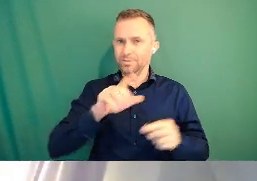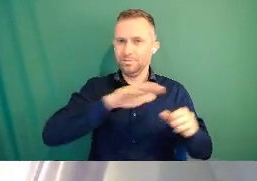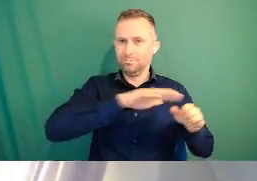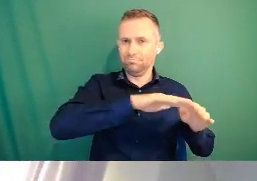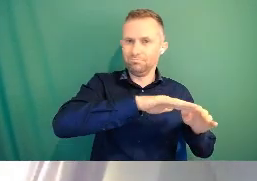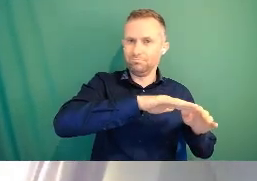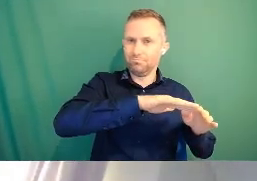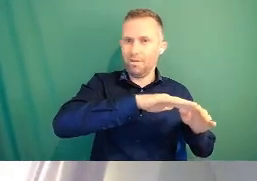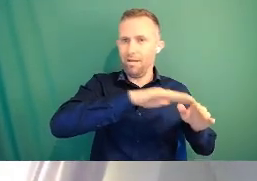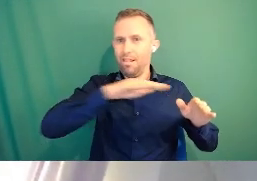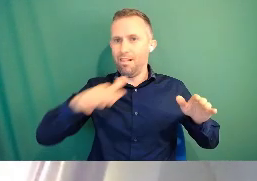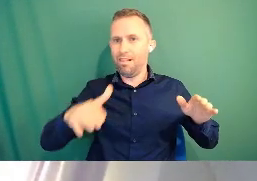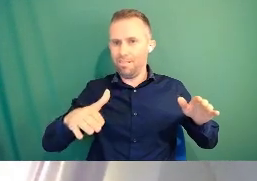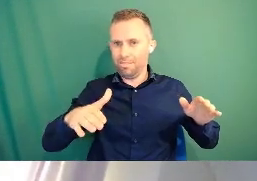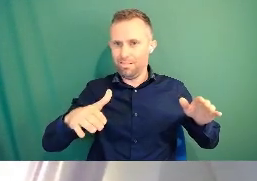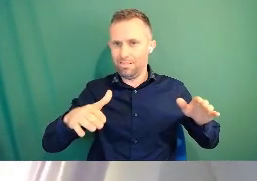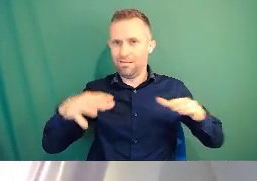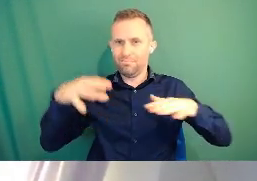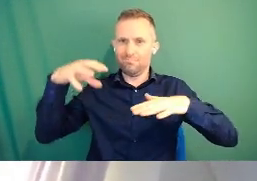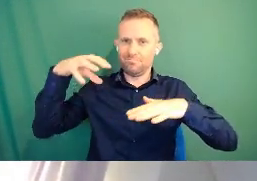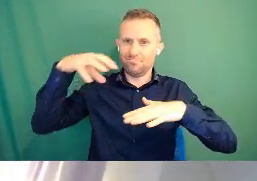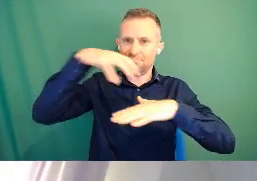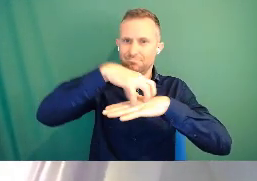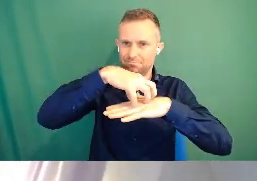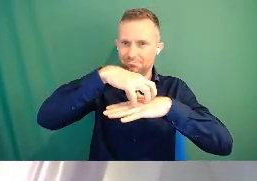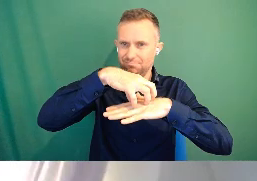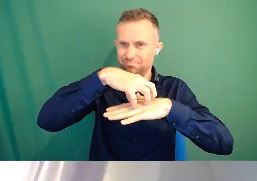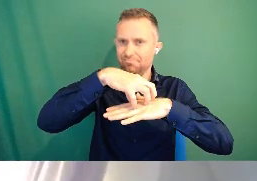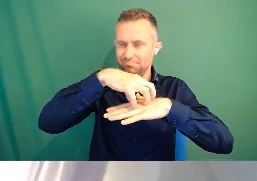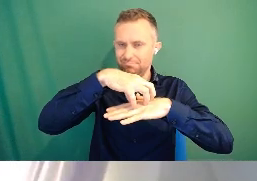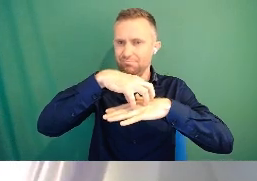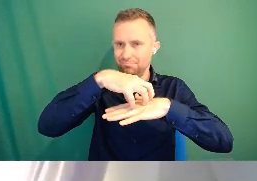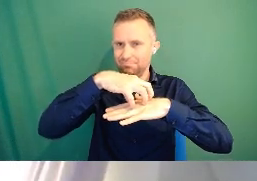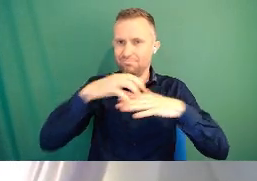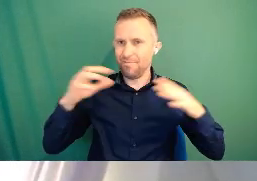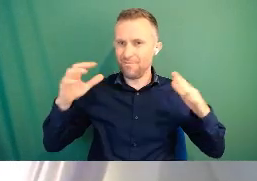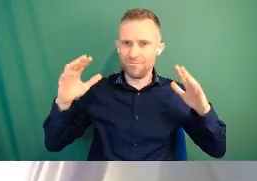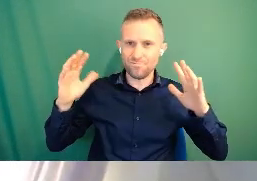So it consists of 3 towers